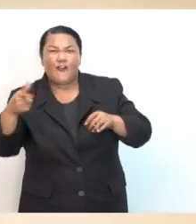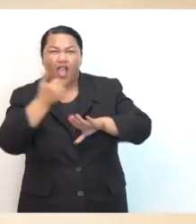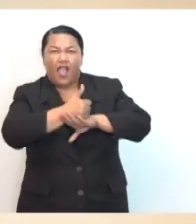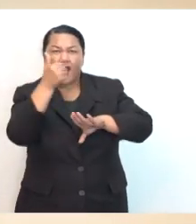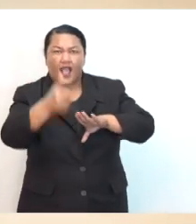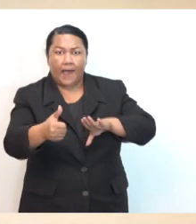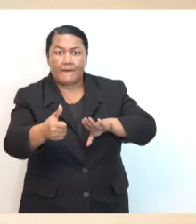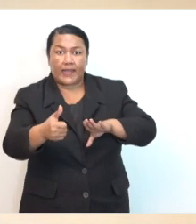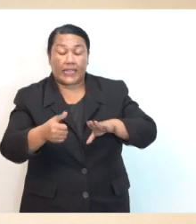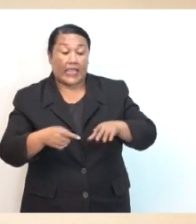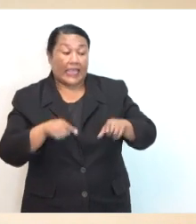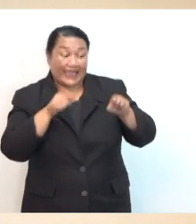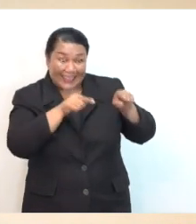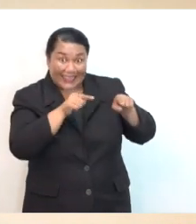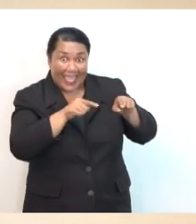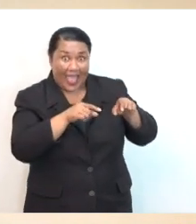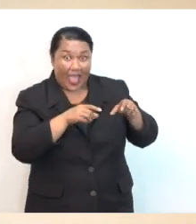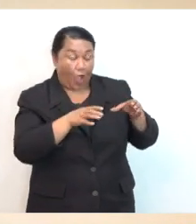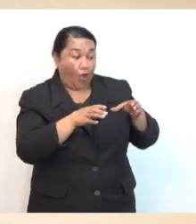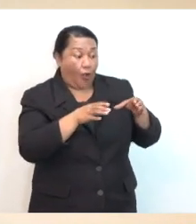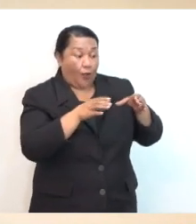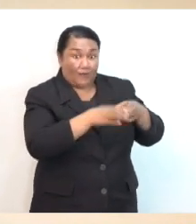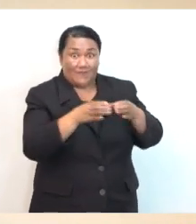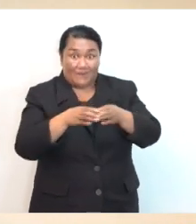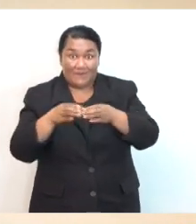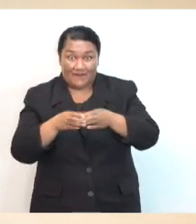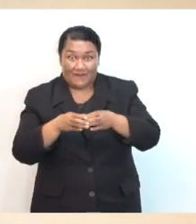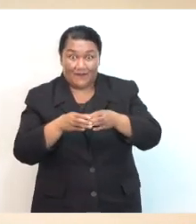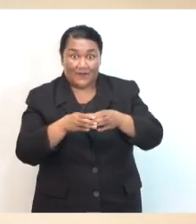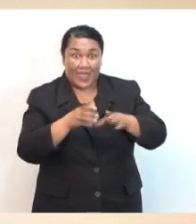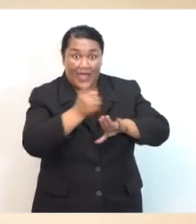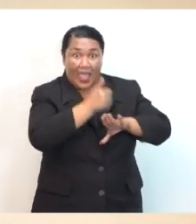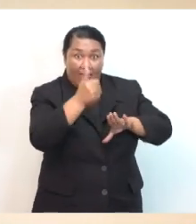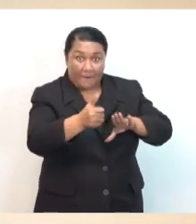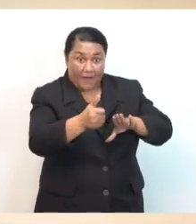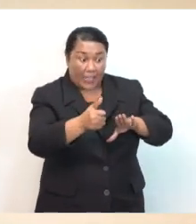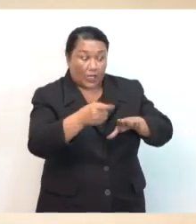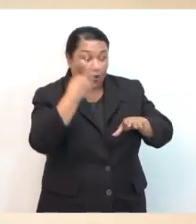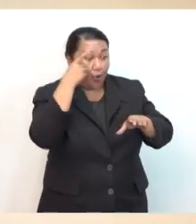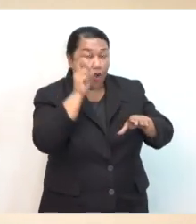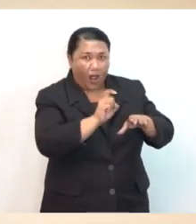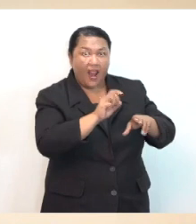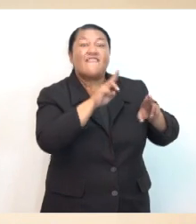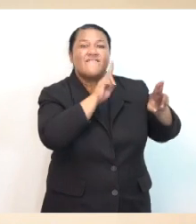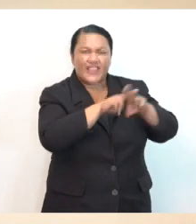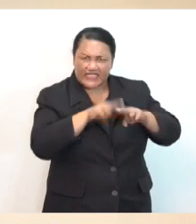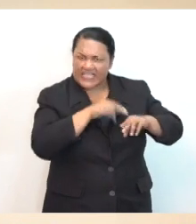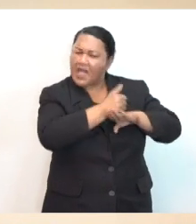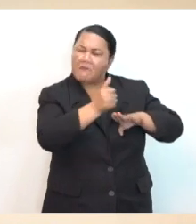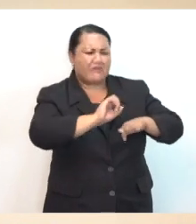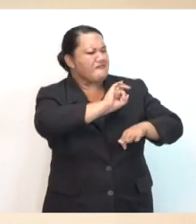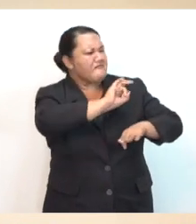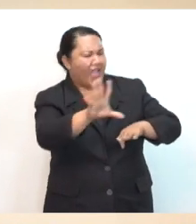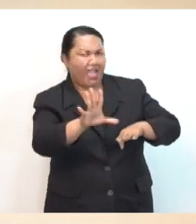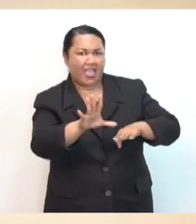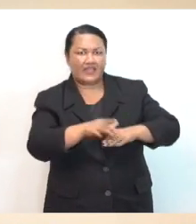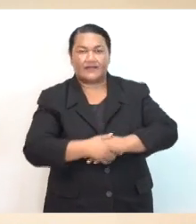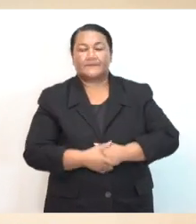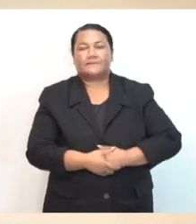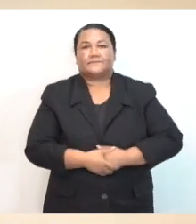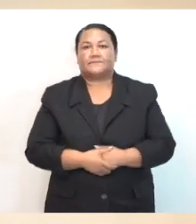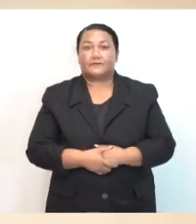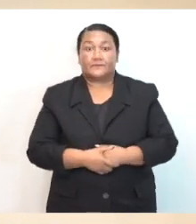to the coalition government, a decision has been made to call government page Fiji Government.